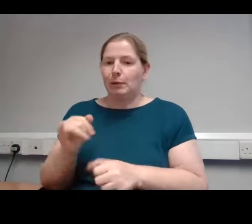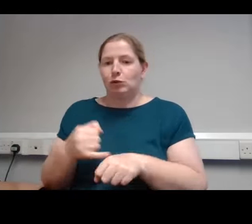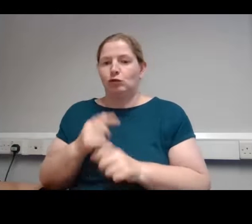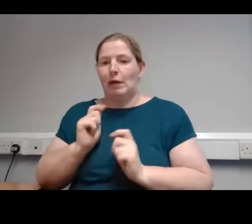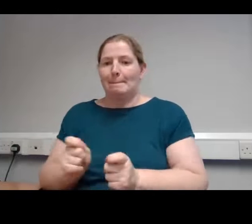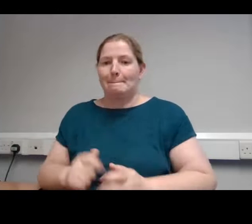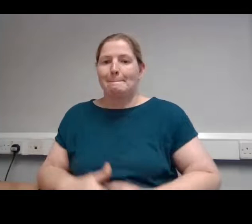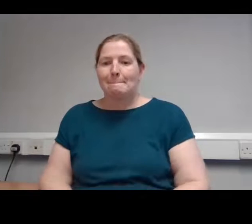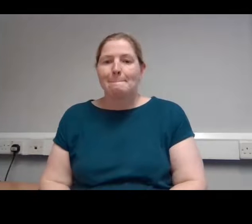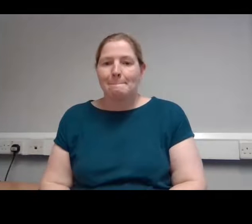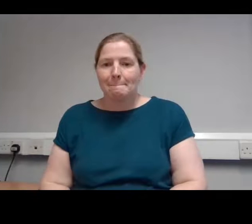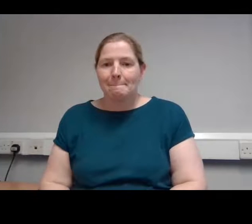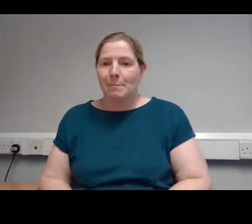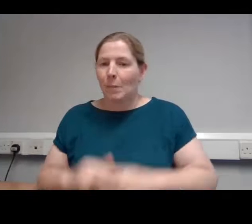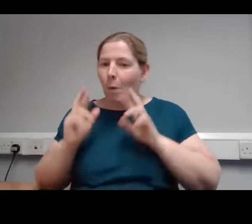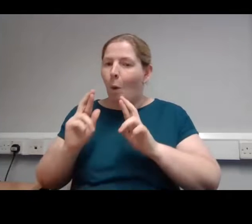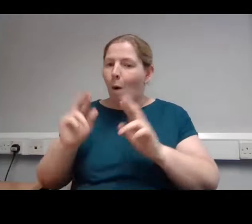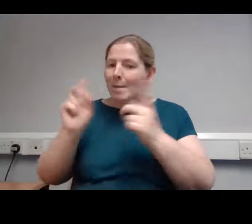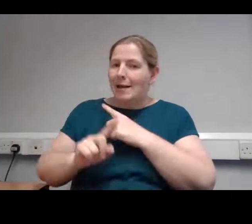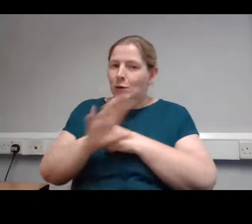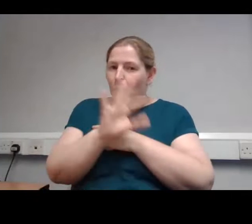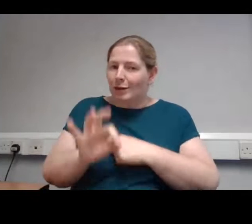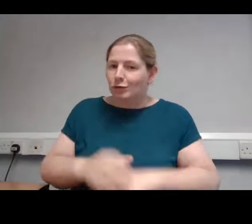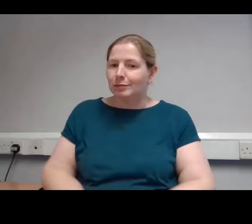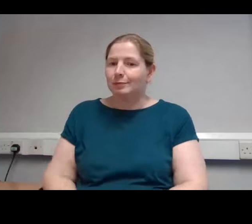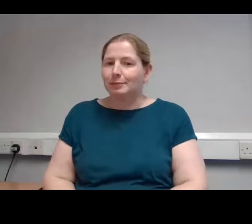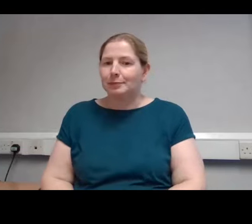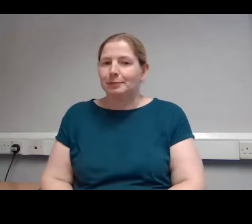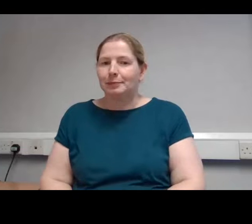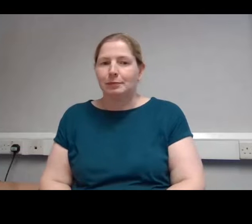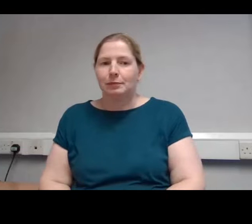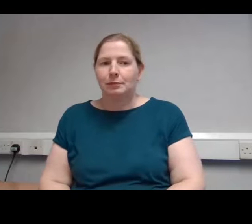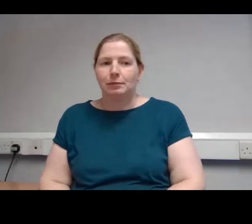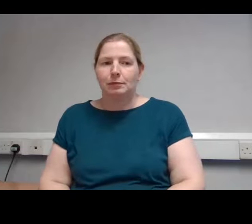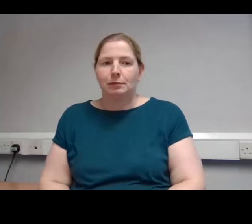hope that answers the question.